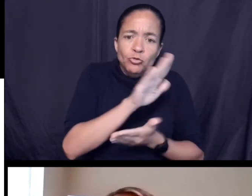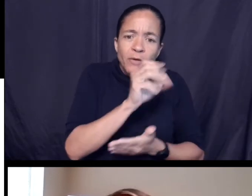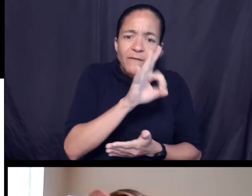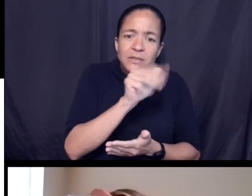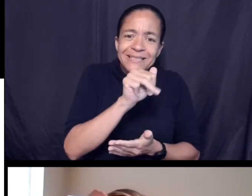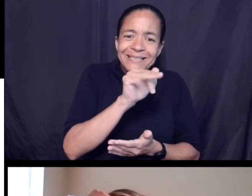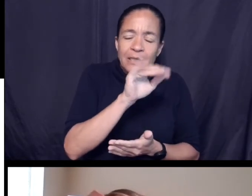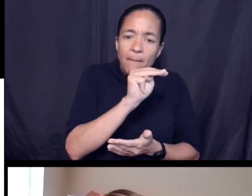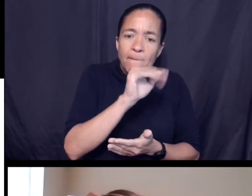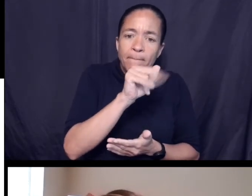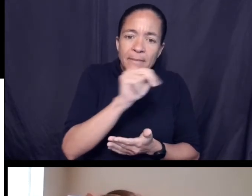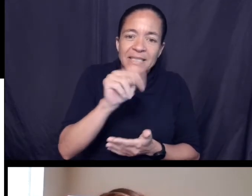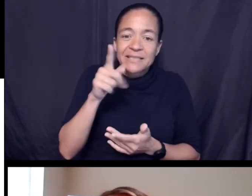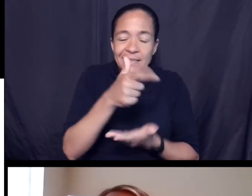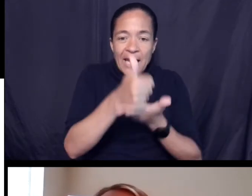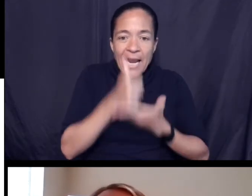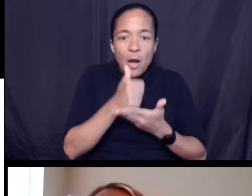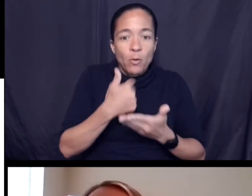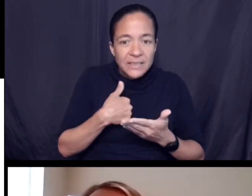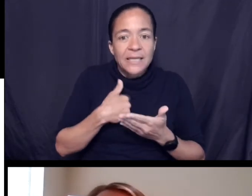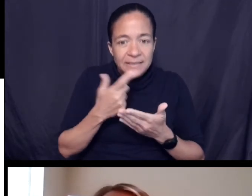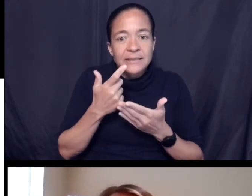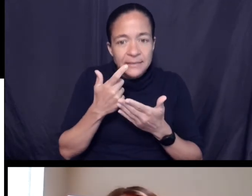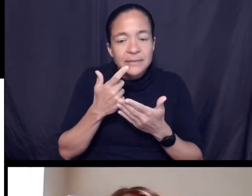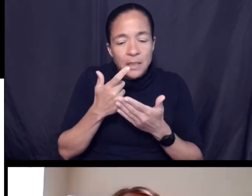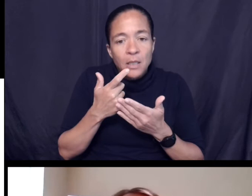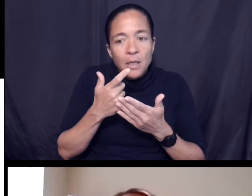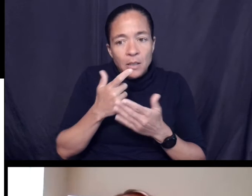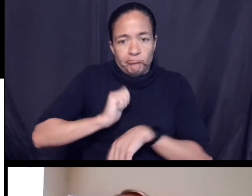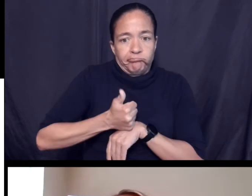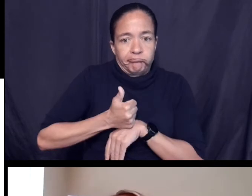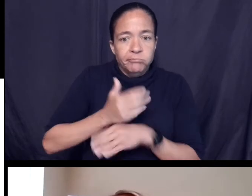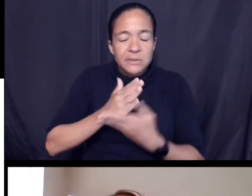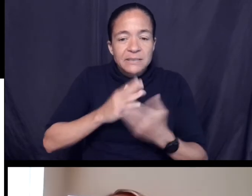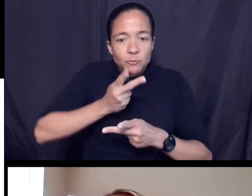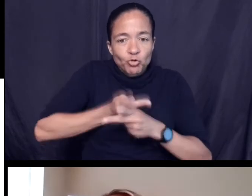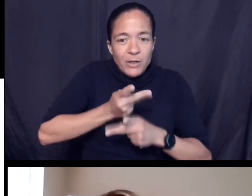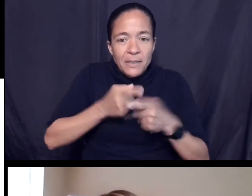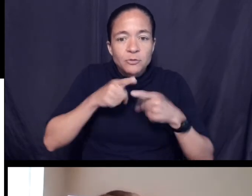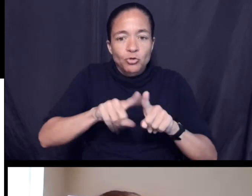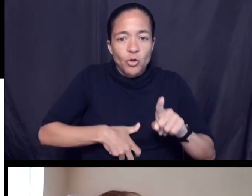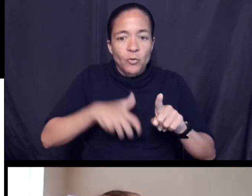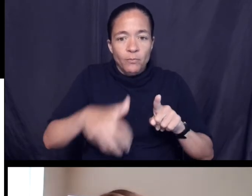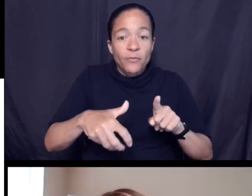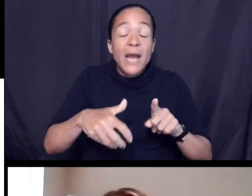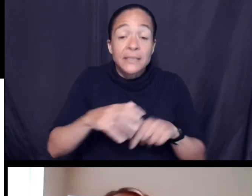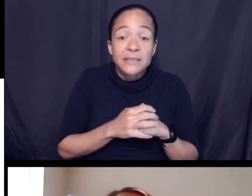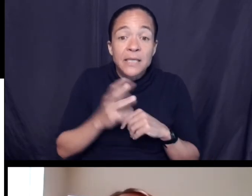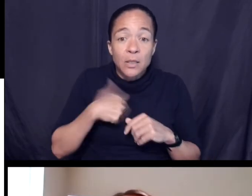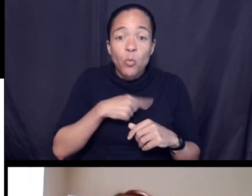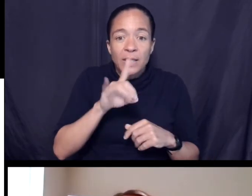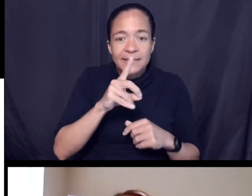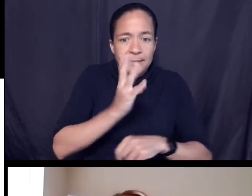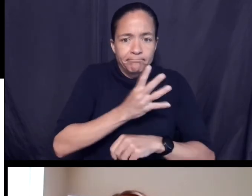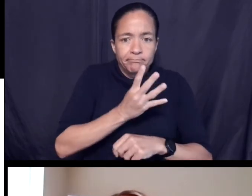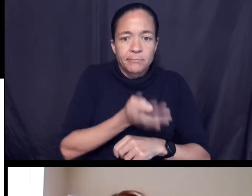Minnesota. And they helped us arrange immunoglobulin treatments during the pregnancy. And so we've received 4 treatments of cytogam,